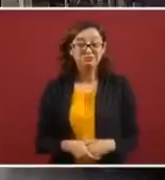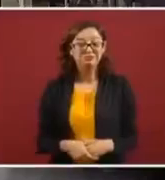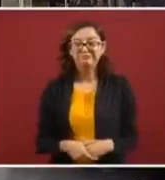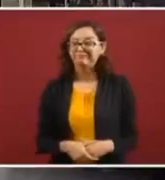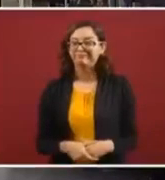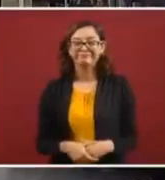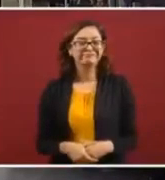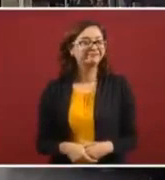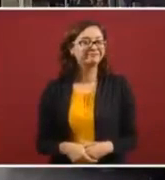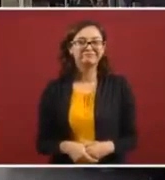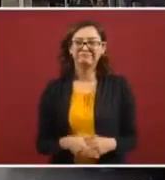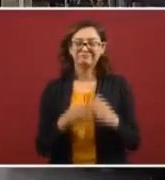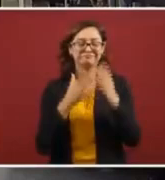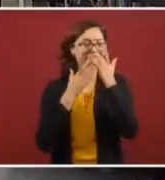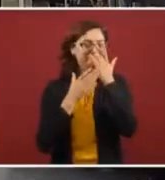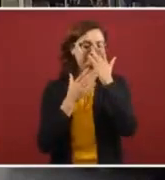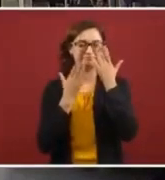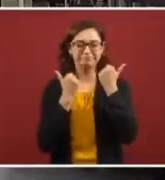No.